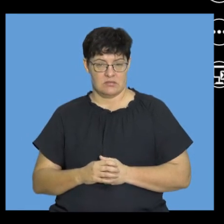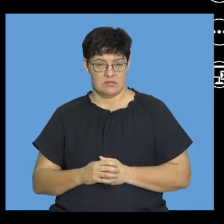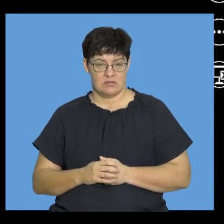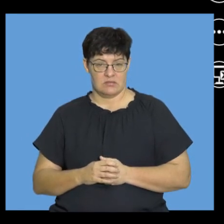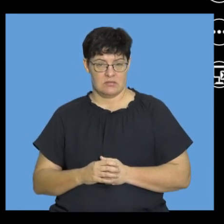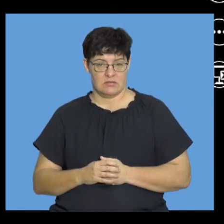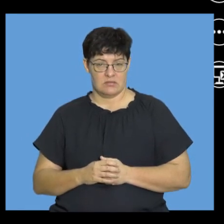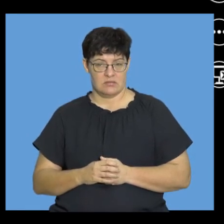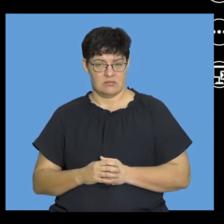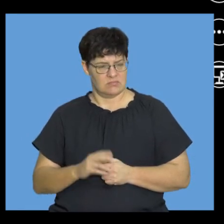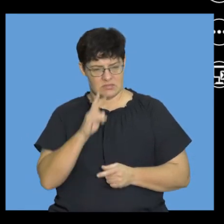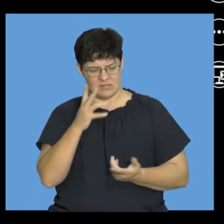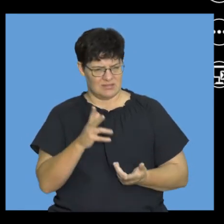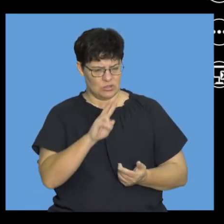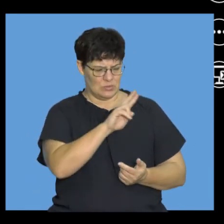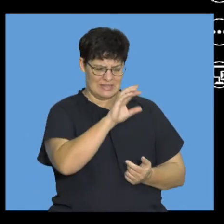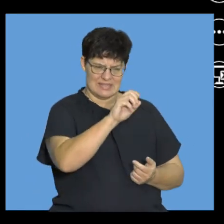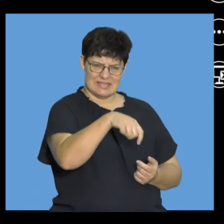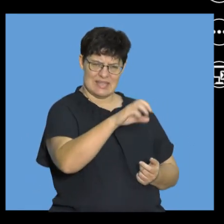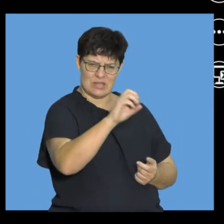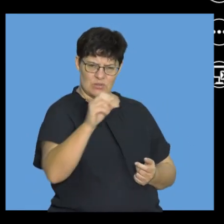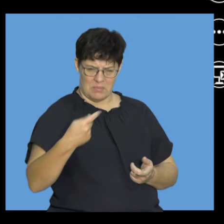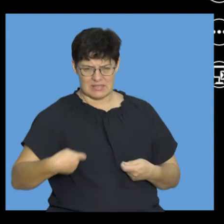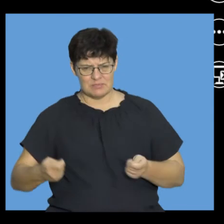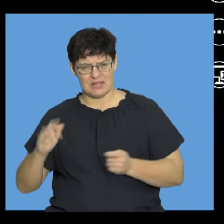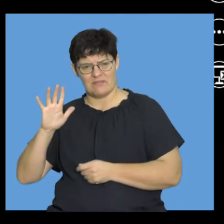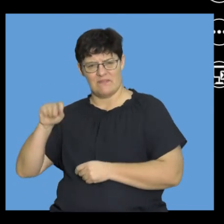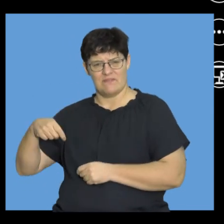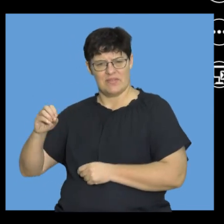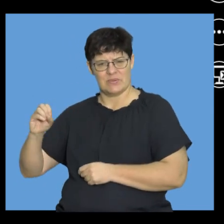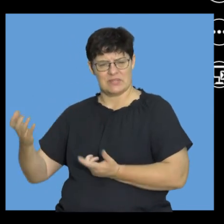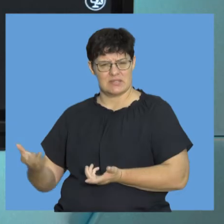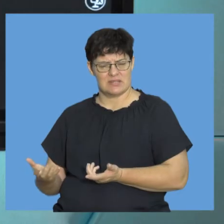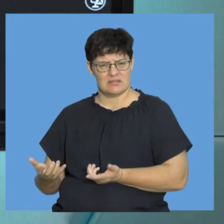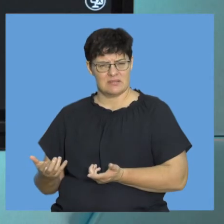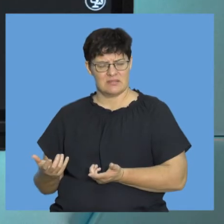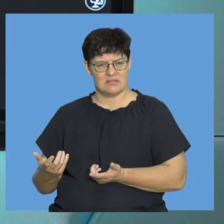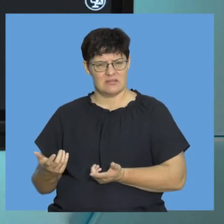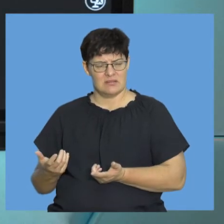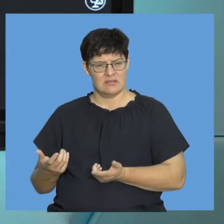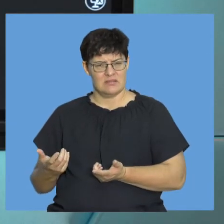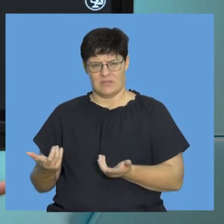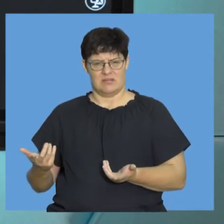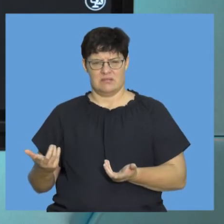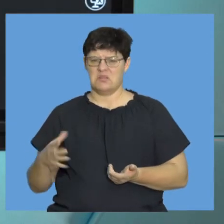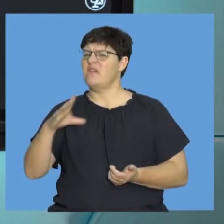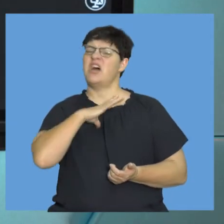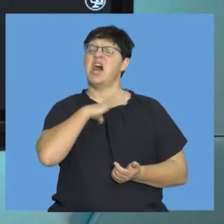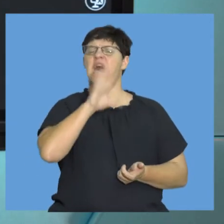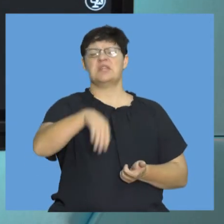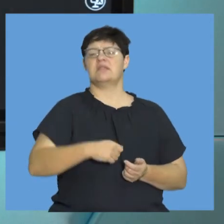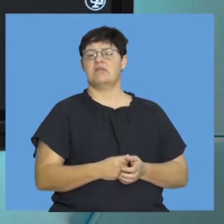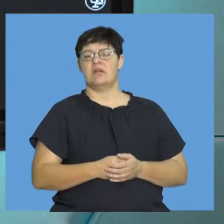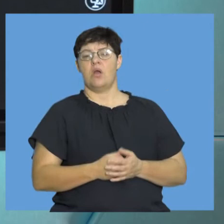Look at those two figures. One would be, you would be convinced to say, but it's fine.